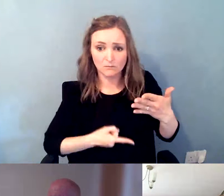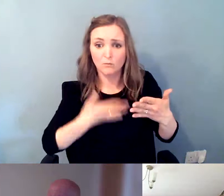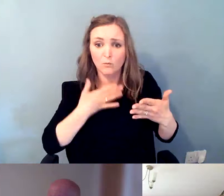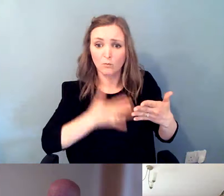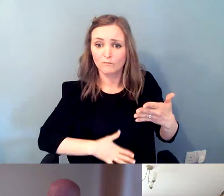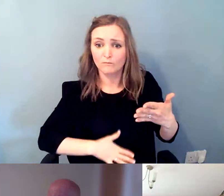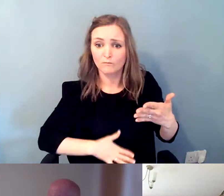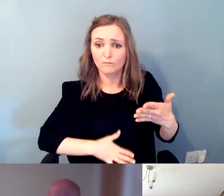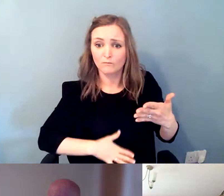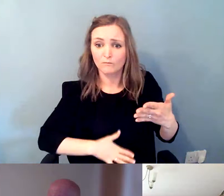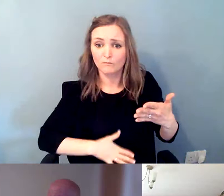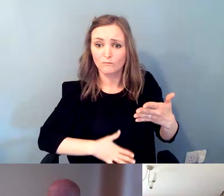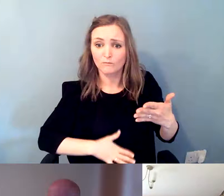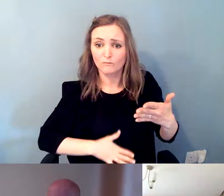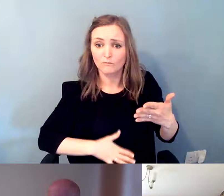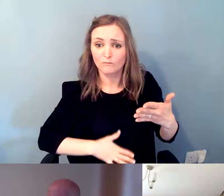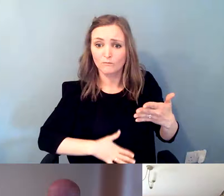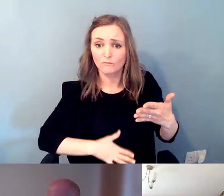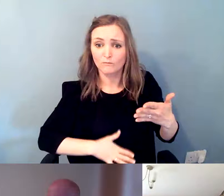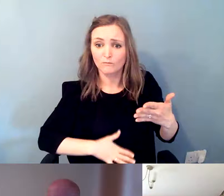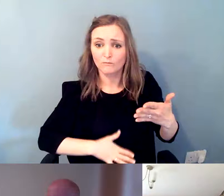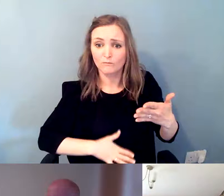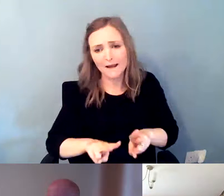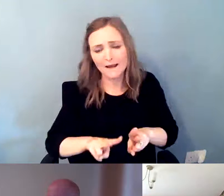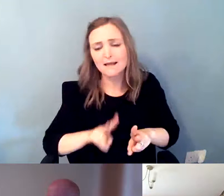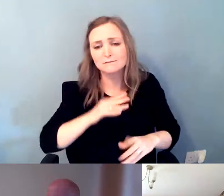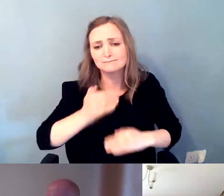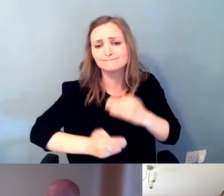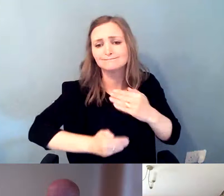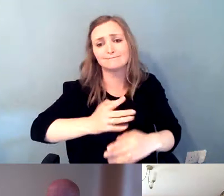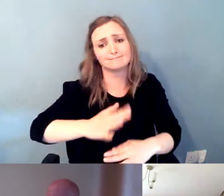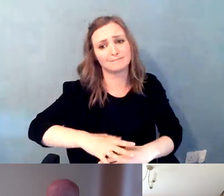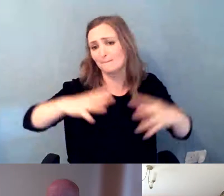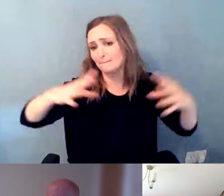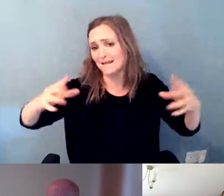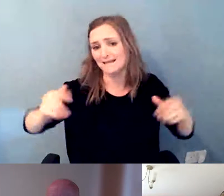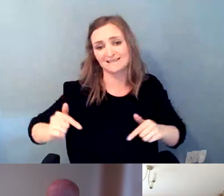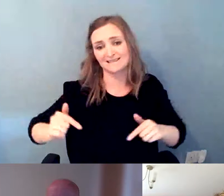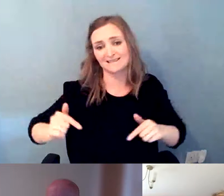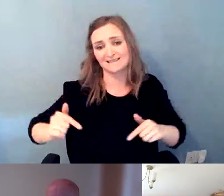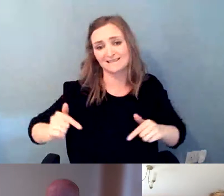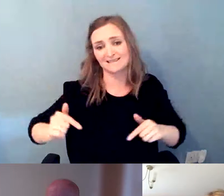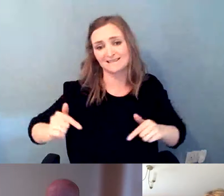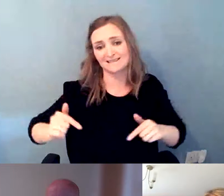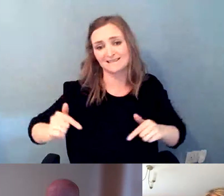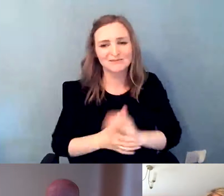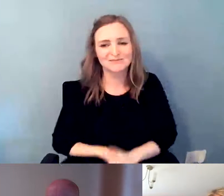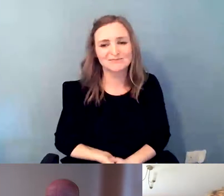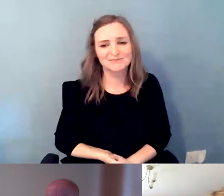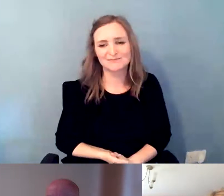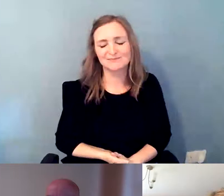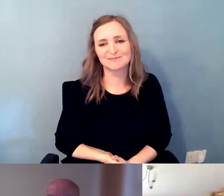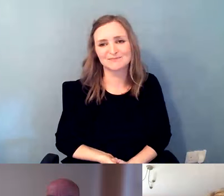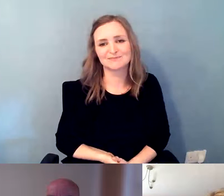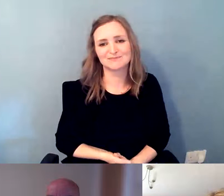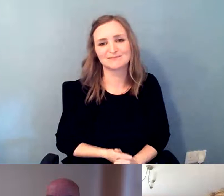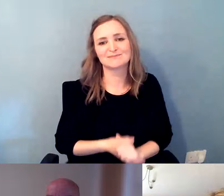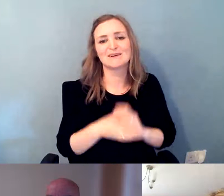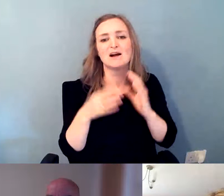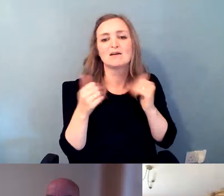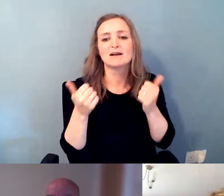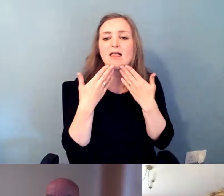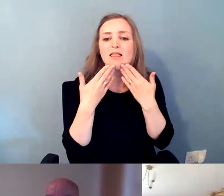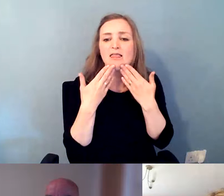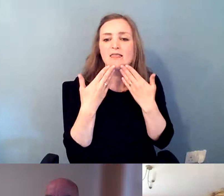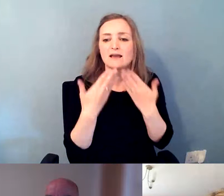way. But it's a big challenge. That's great. Thanks. Okay, thank you very much. Now,